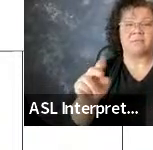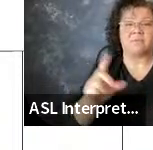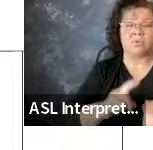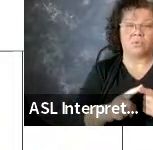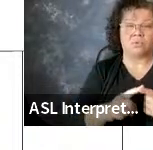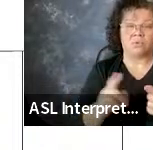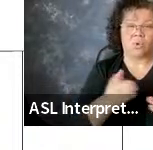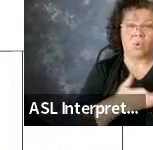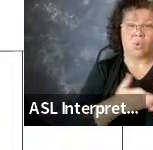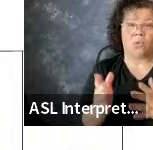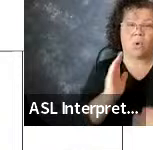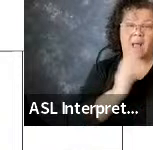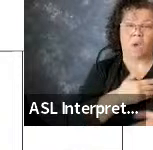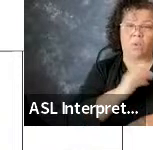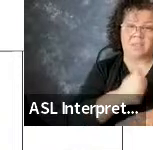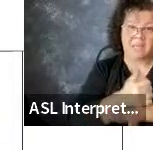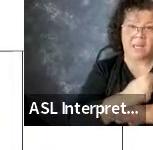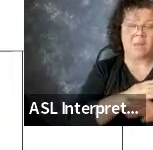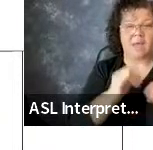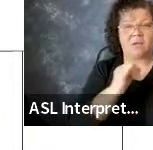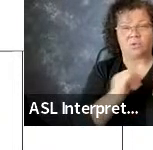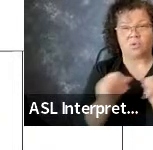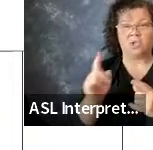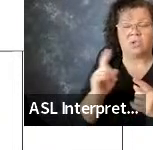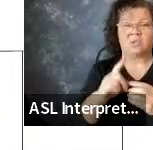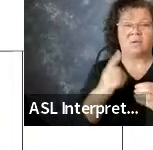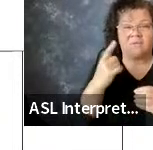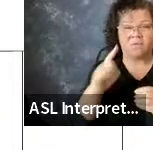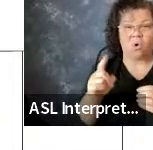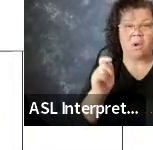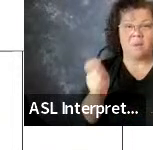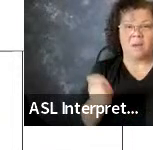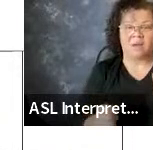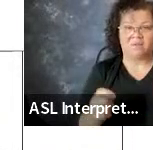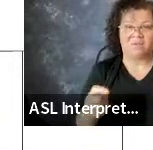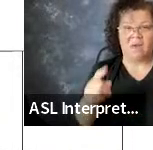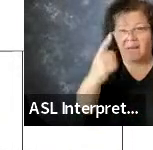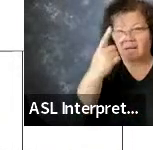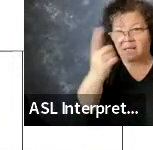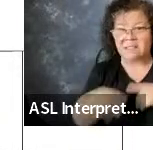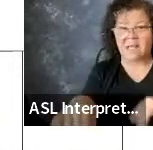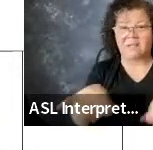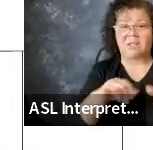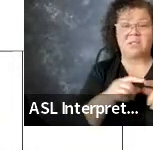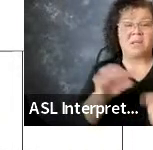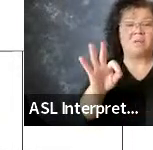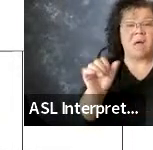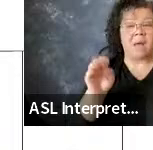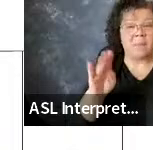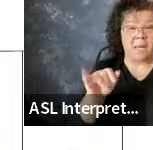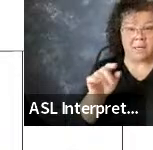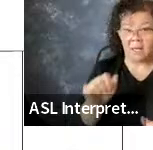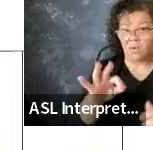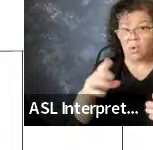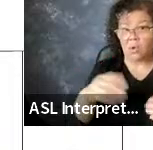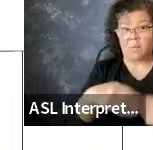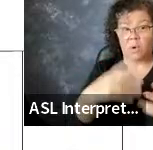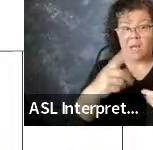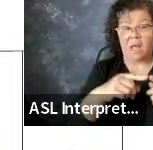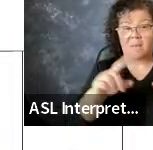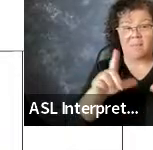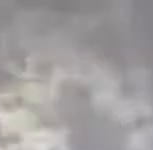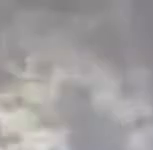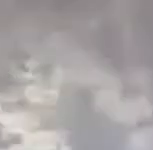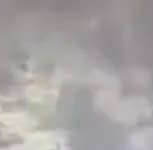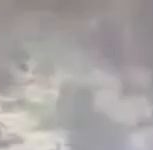our setup and our instructions for a modified consensus and then our discussion. And Fabian, if you could please pull up the slide with the